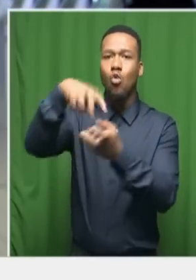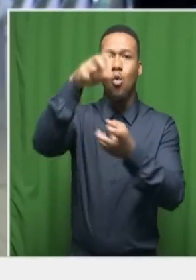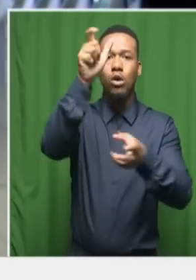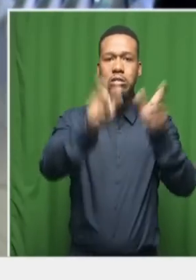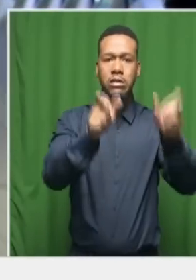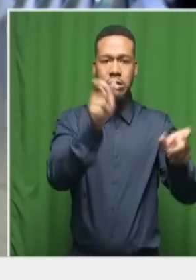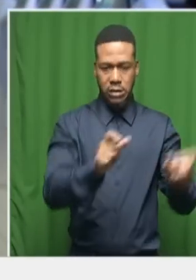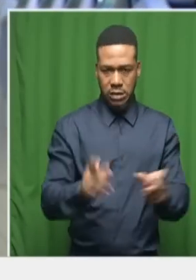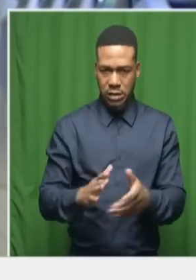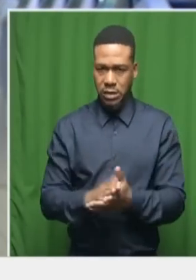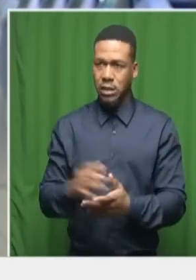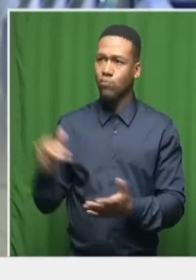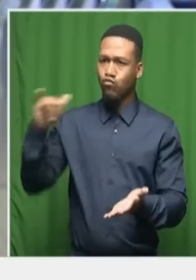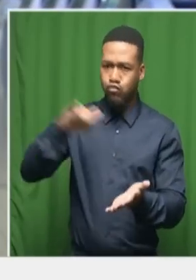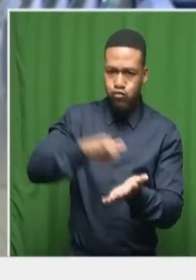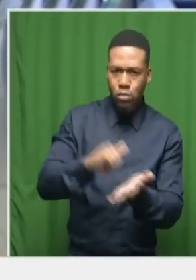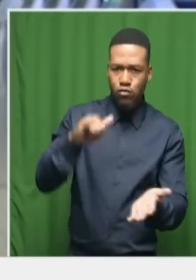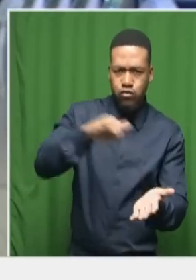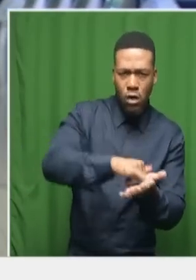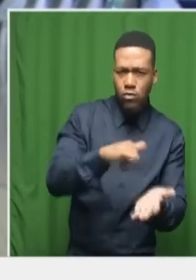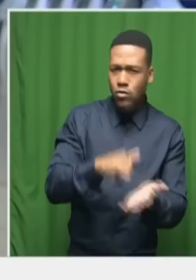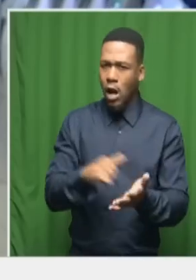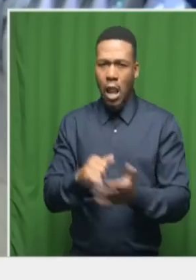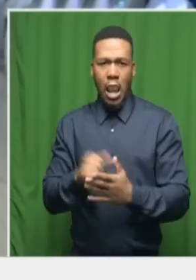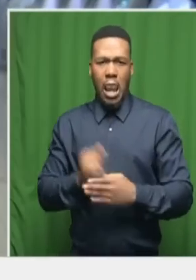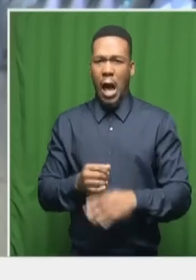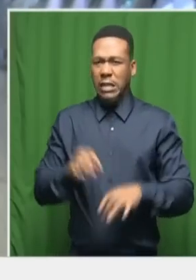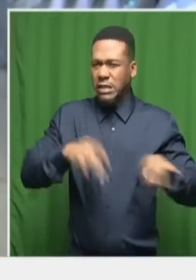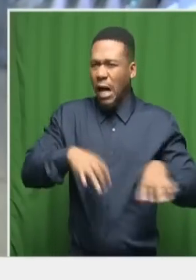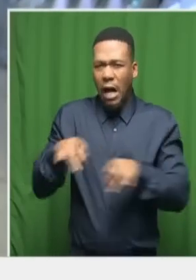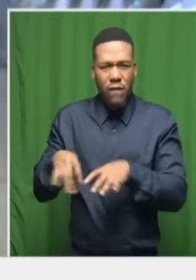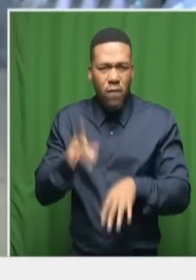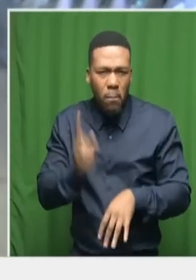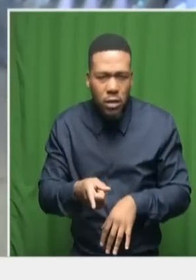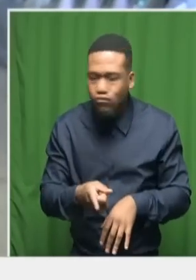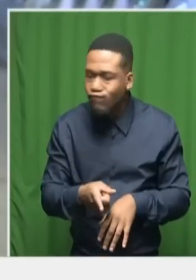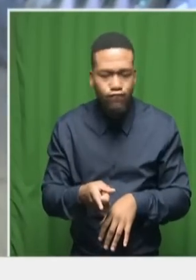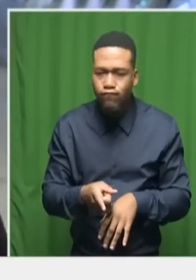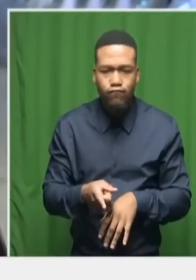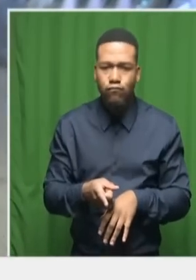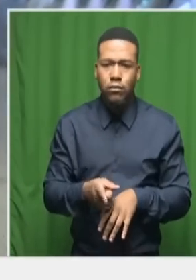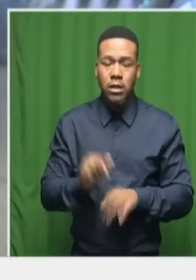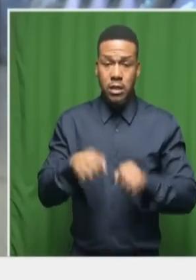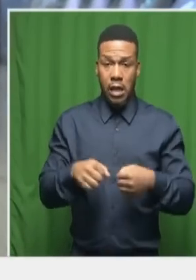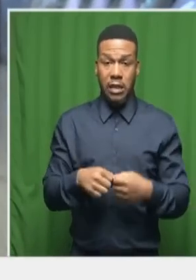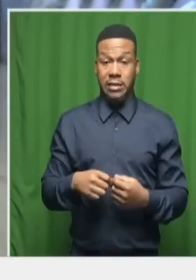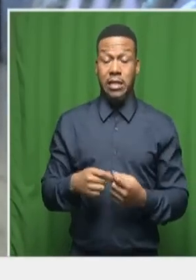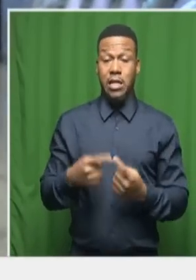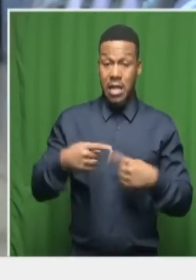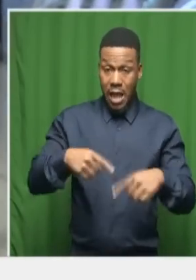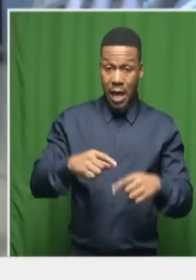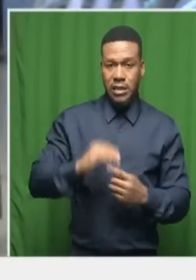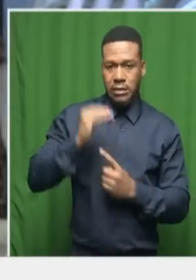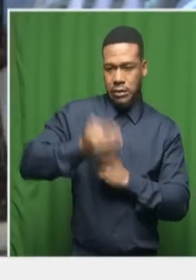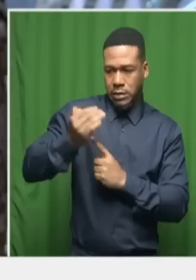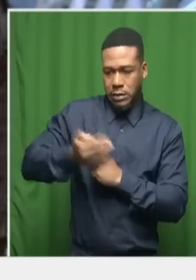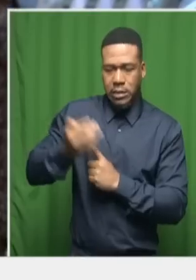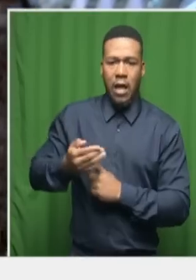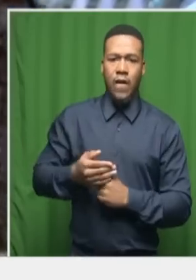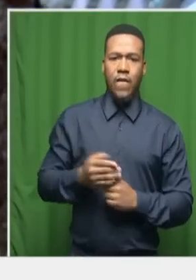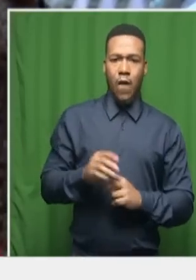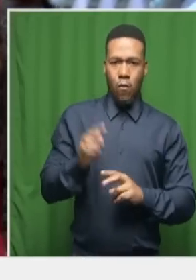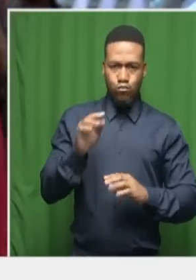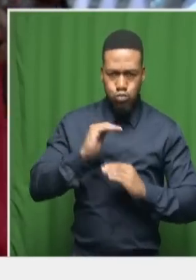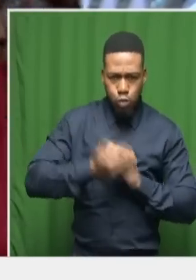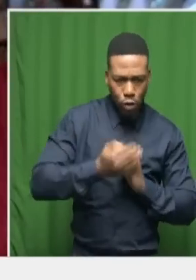boarding flights here to actually be tarnished. They're saying that theirs is not just only to safeguard this national key point, which is the